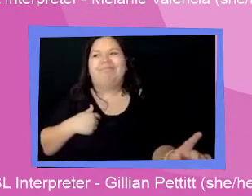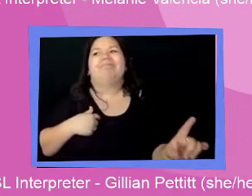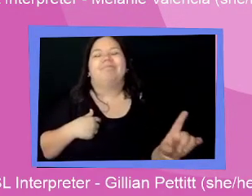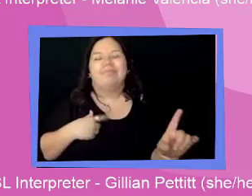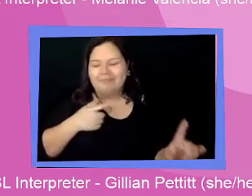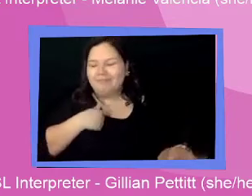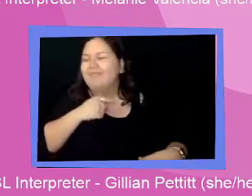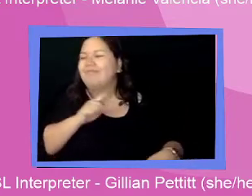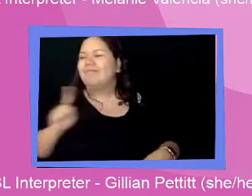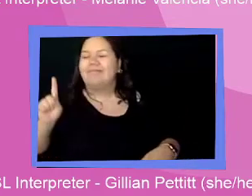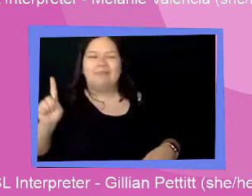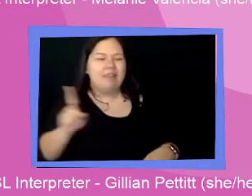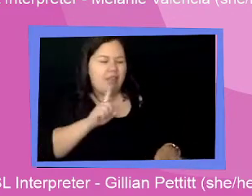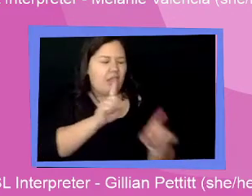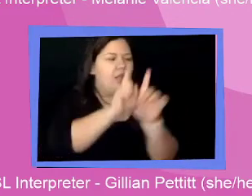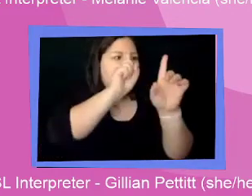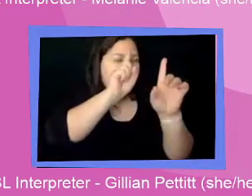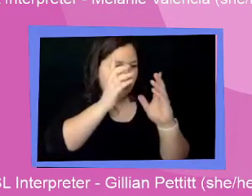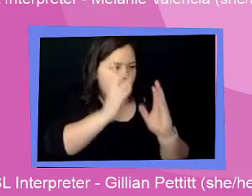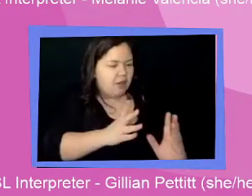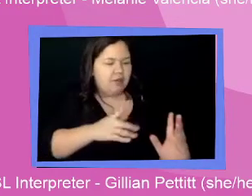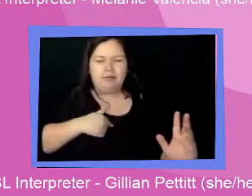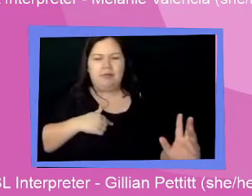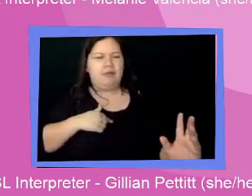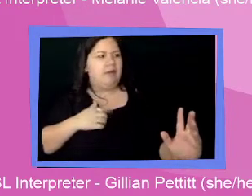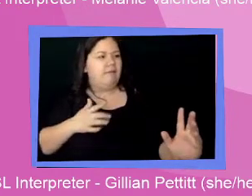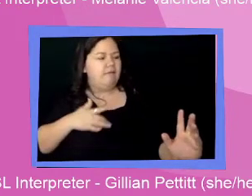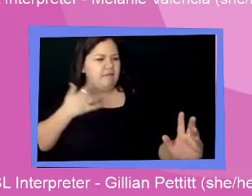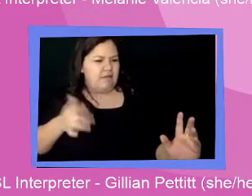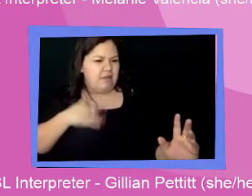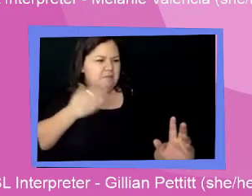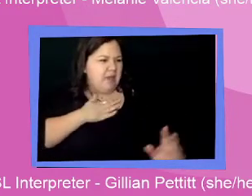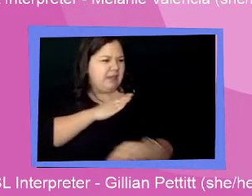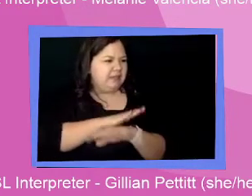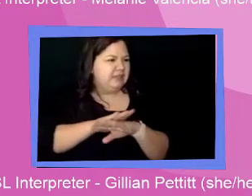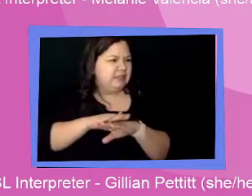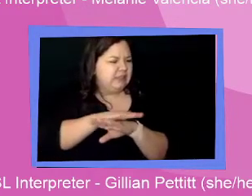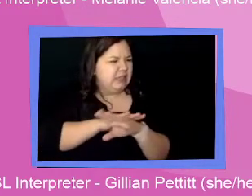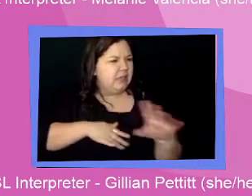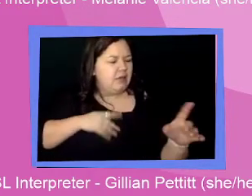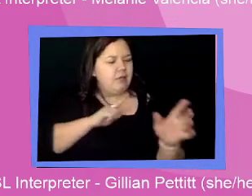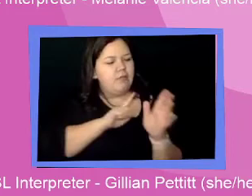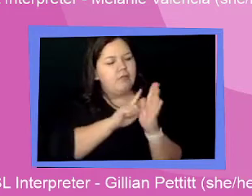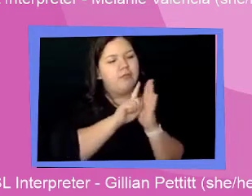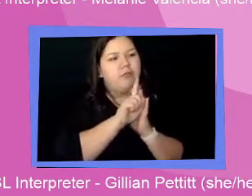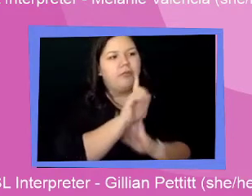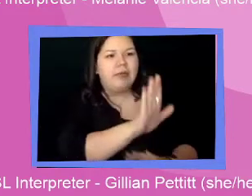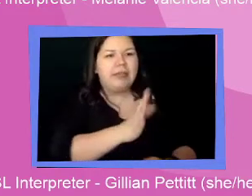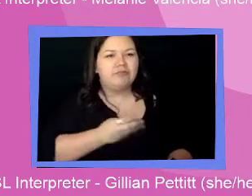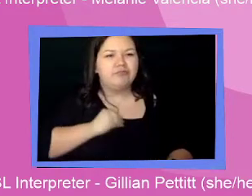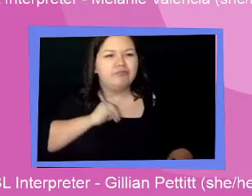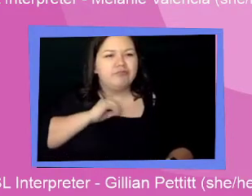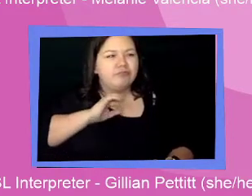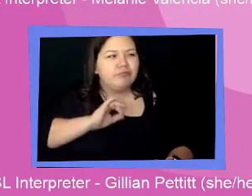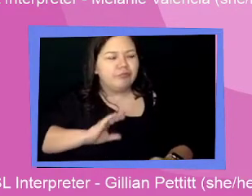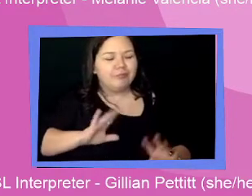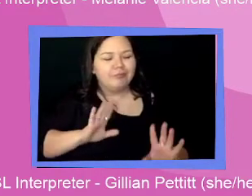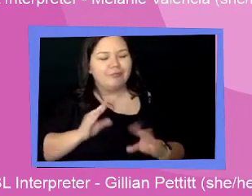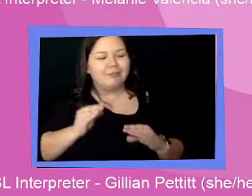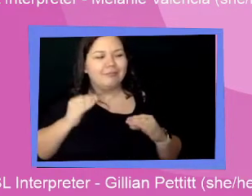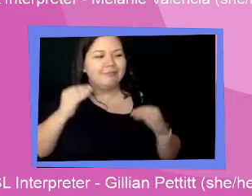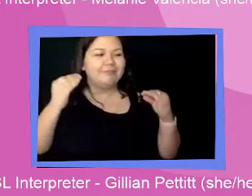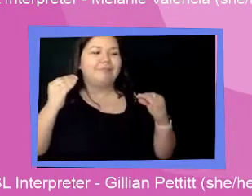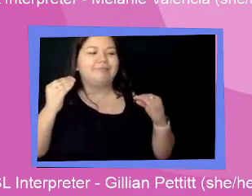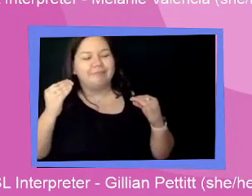I'm alert. My naked upper body brushes against the soft hair off his chest. I smile my crooked smile,